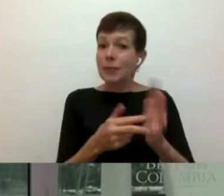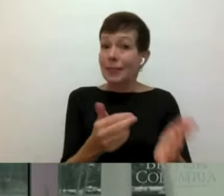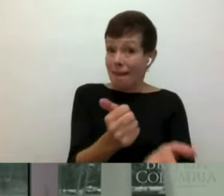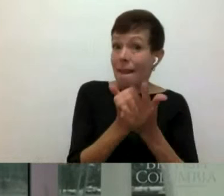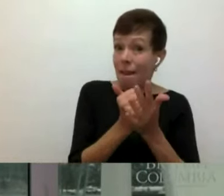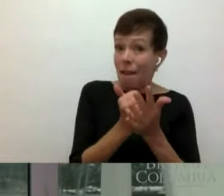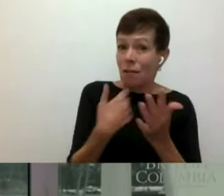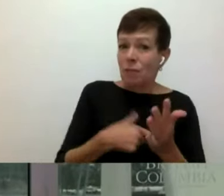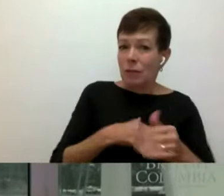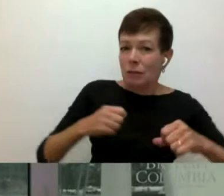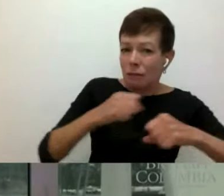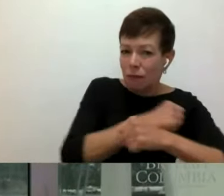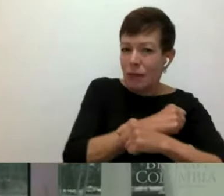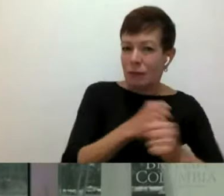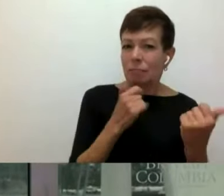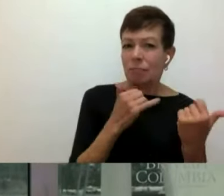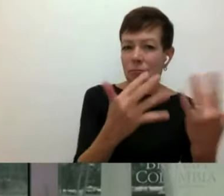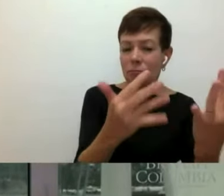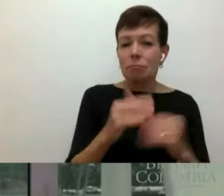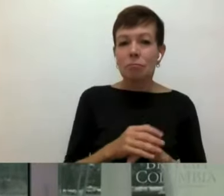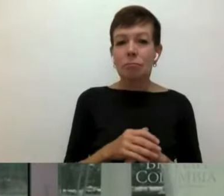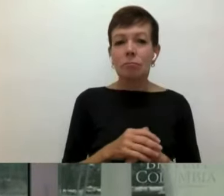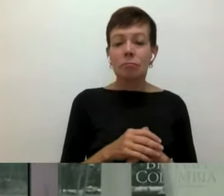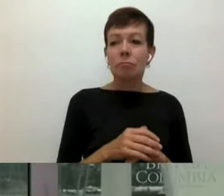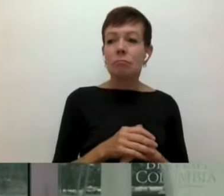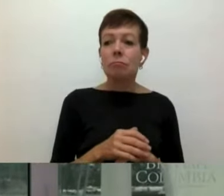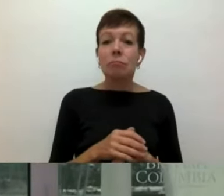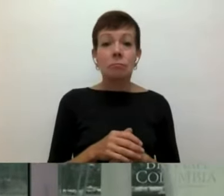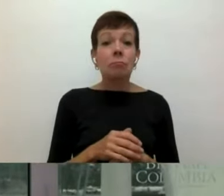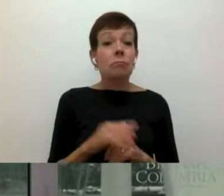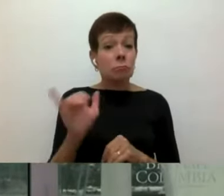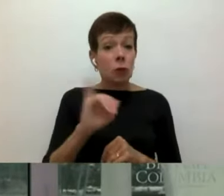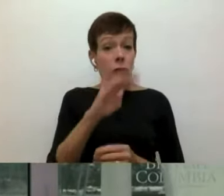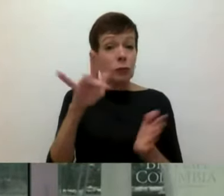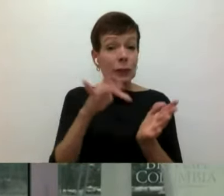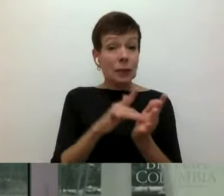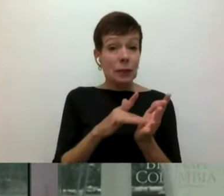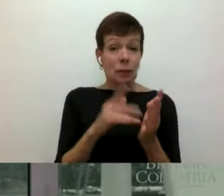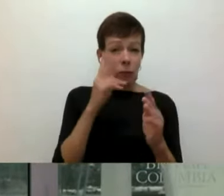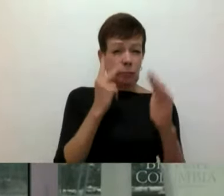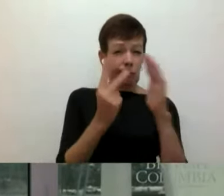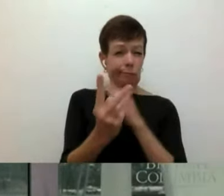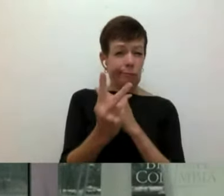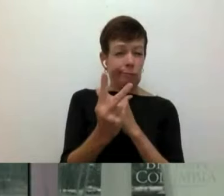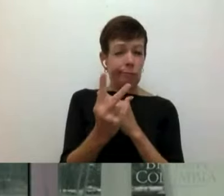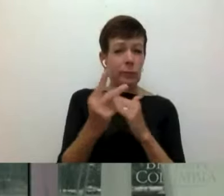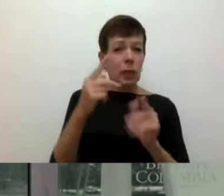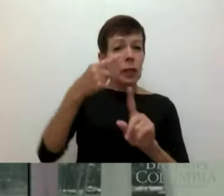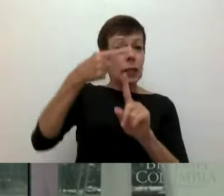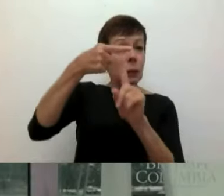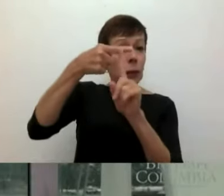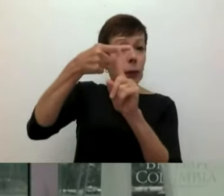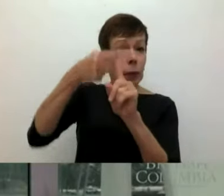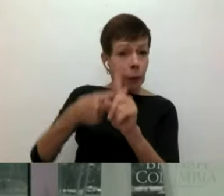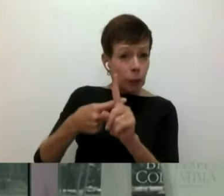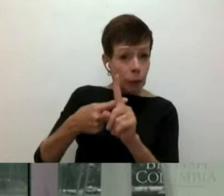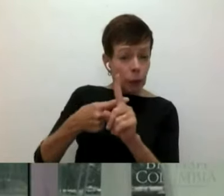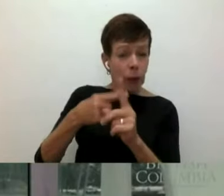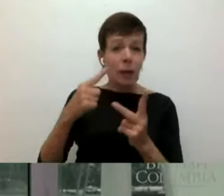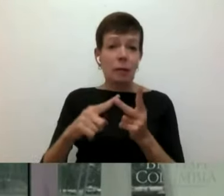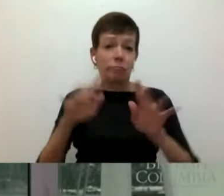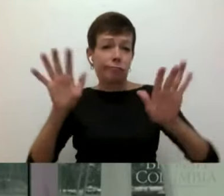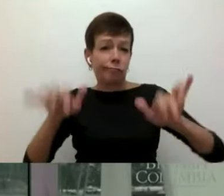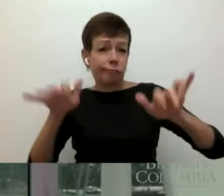more favorable conditions for firefighting. In the southern interior, the coming days are also more likely to see more